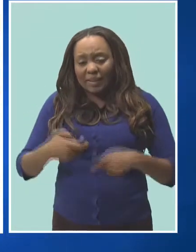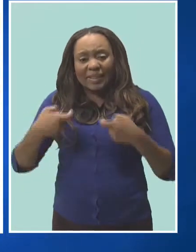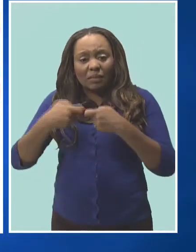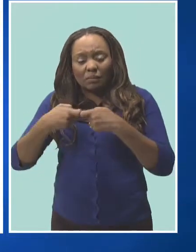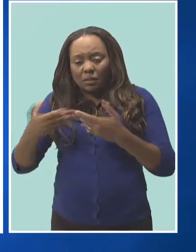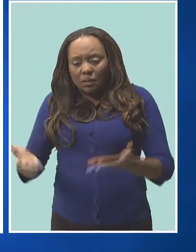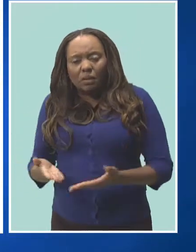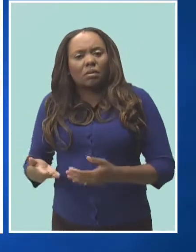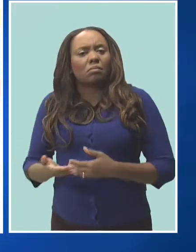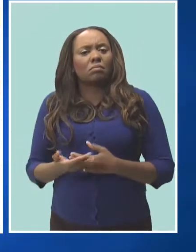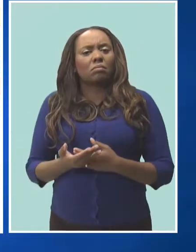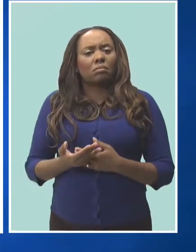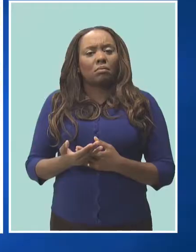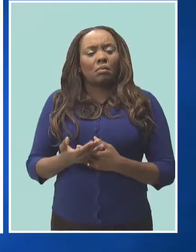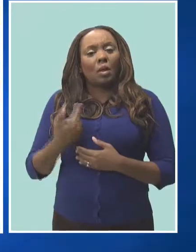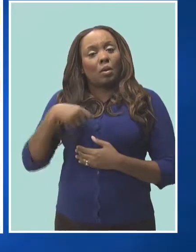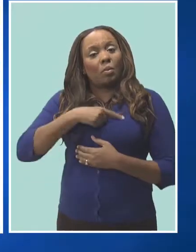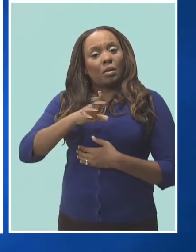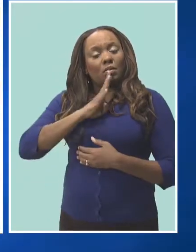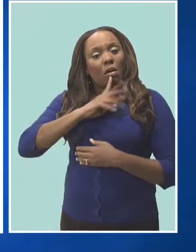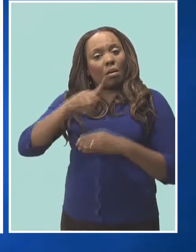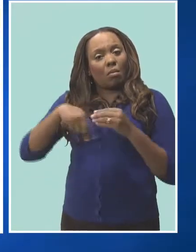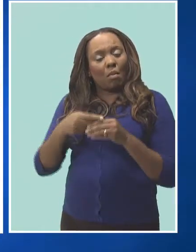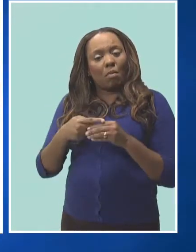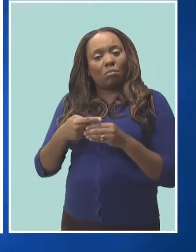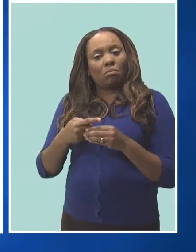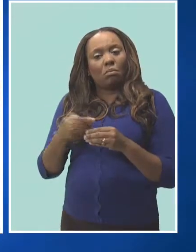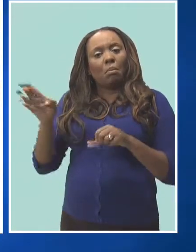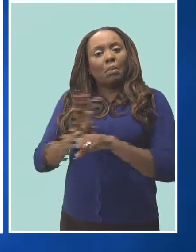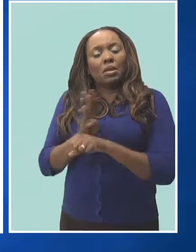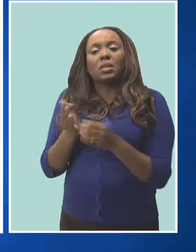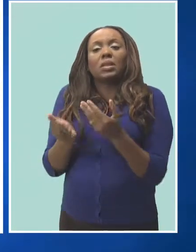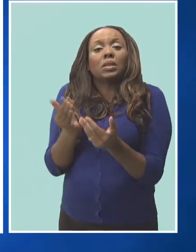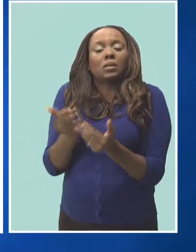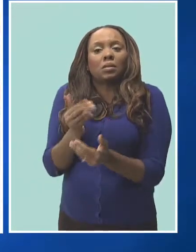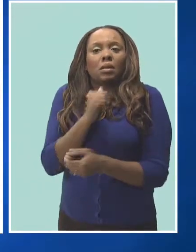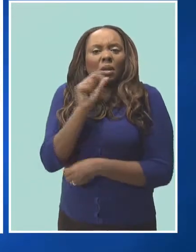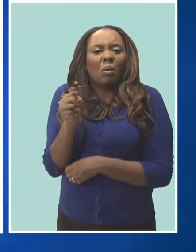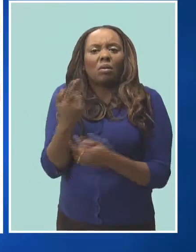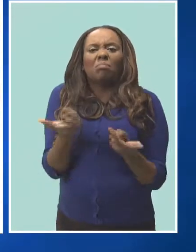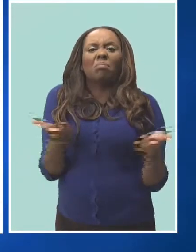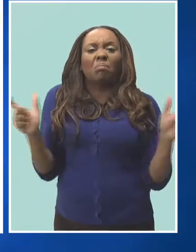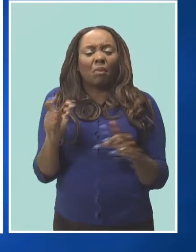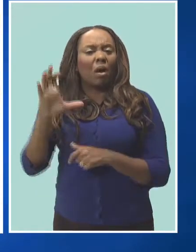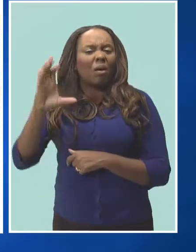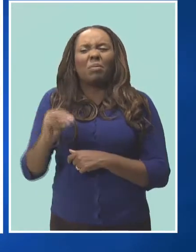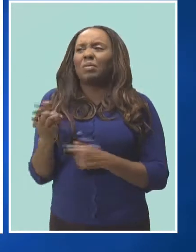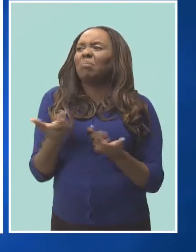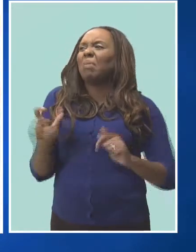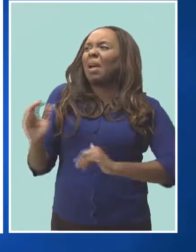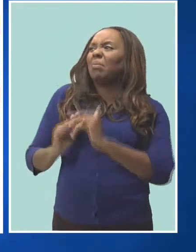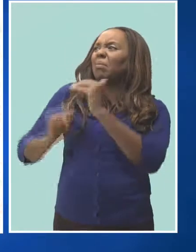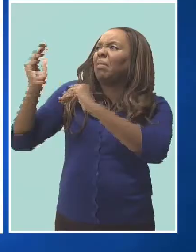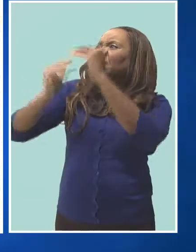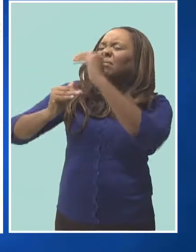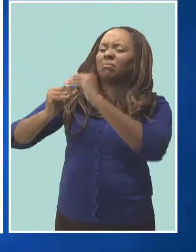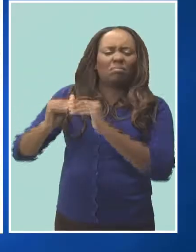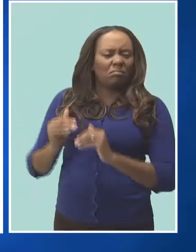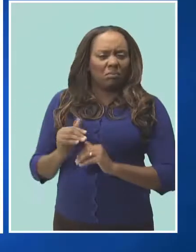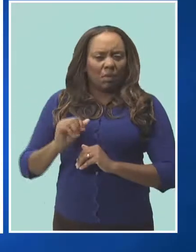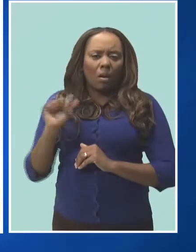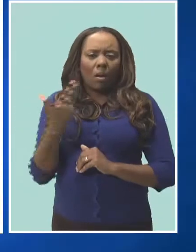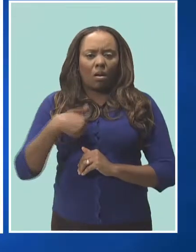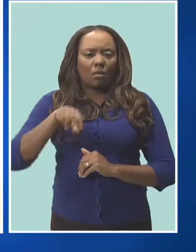entrepreneurship and small business and ease of doing business, it's not just for companies in large buildings. It's for all of us.